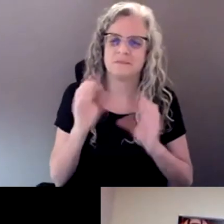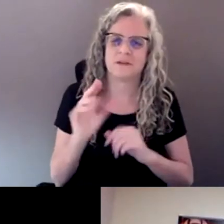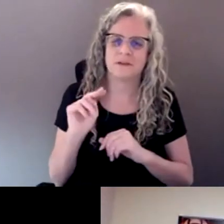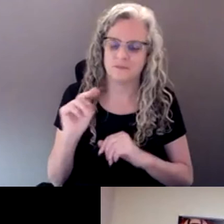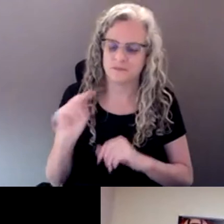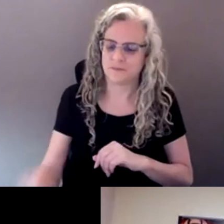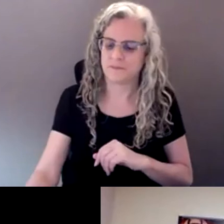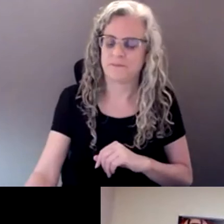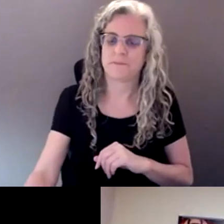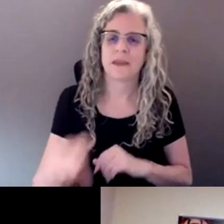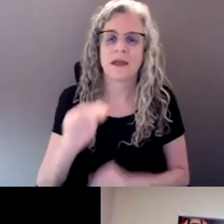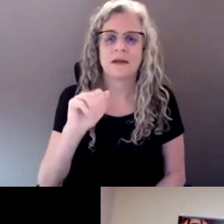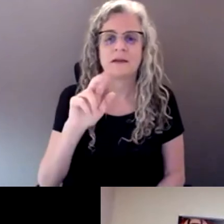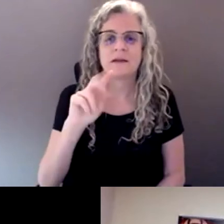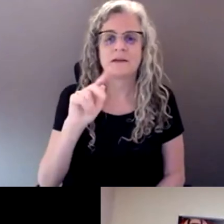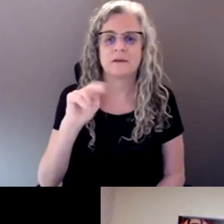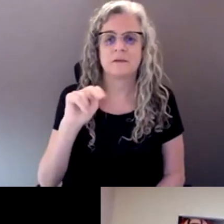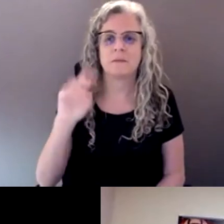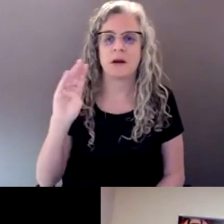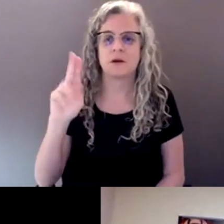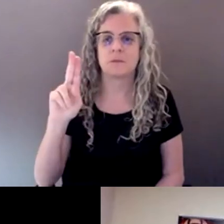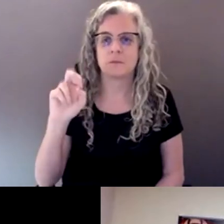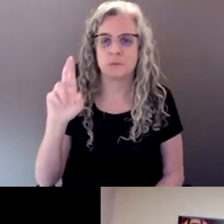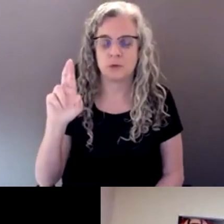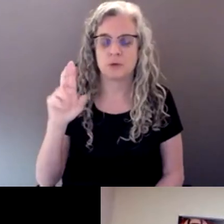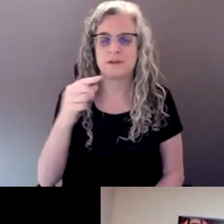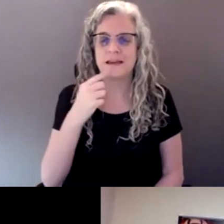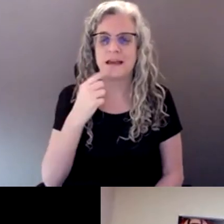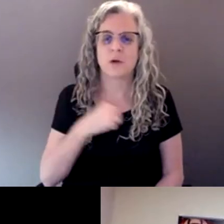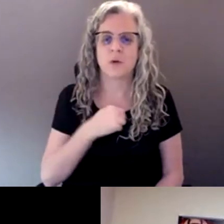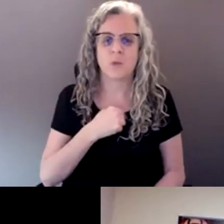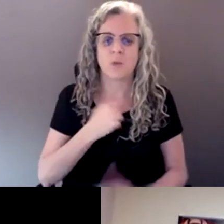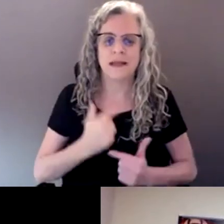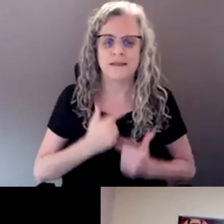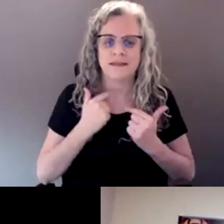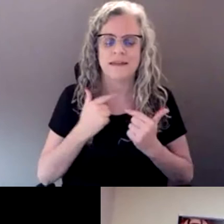Buber, is that we live in the pathless thicket of the present hour. We don't know